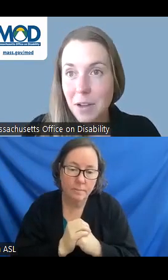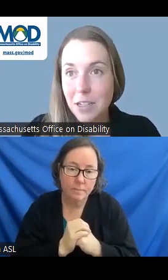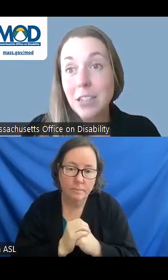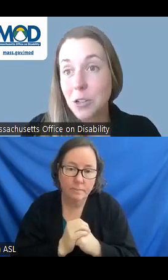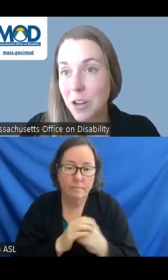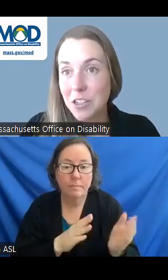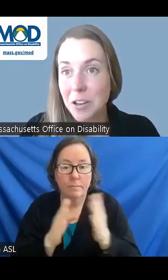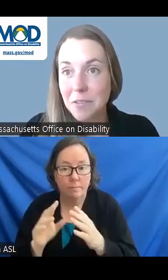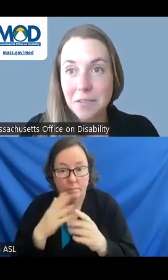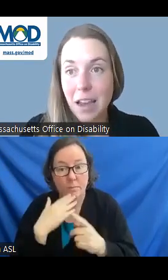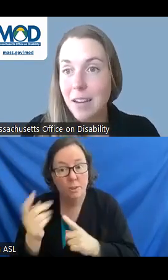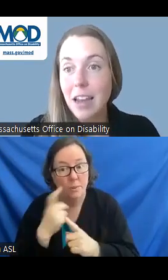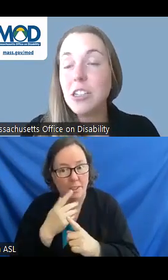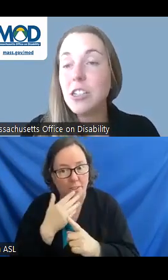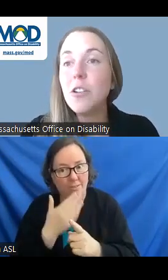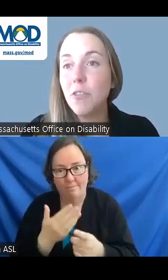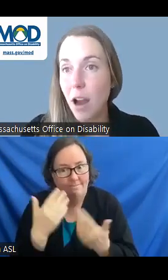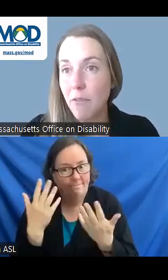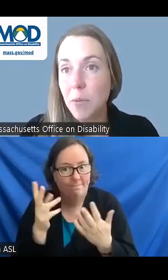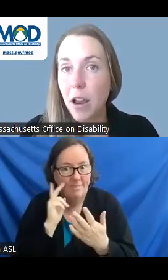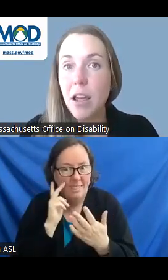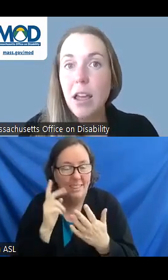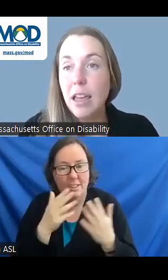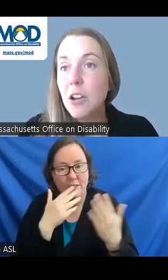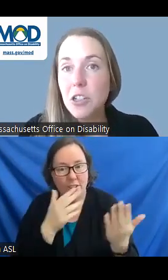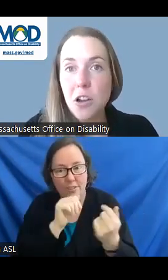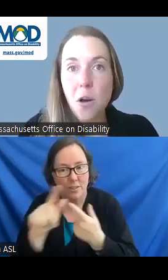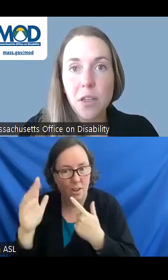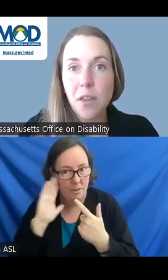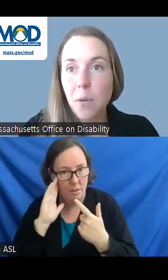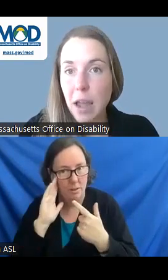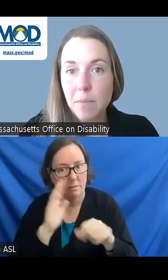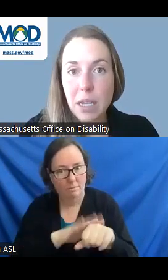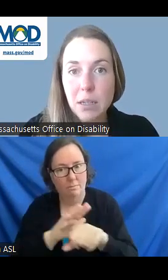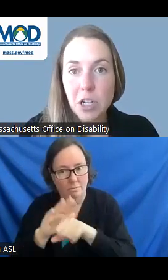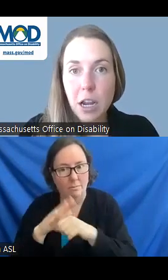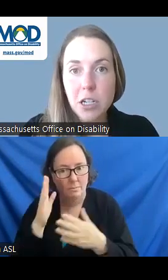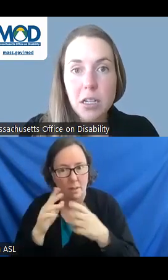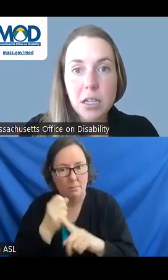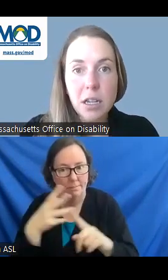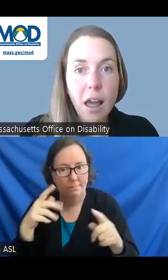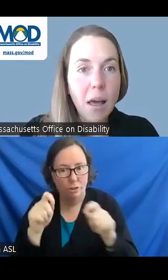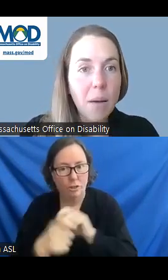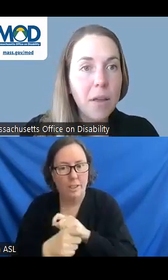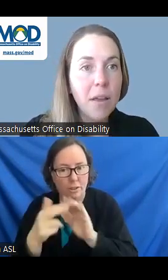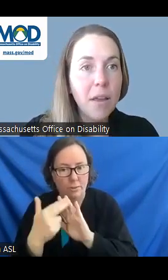Any other questions? That's a good question though. And it's good for everyone here to know that there might be some changes.